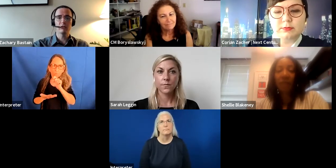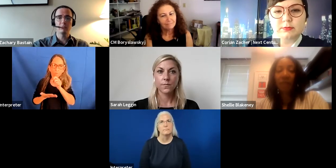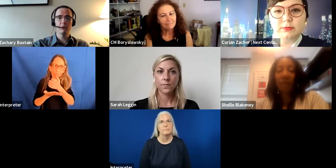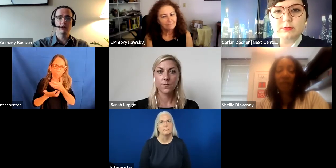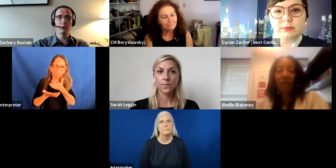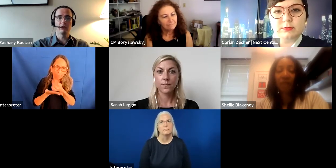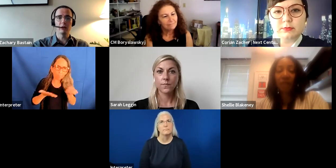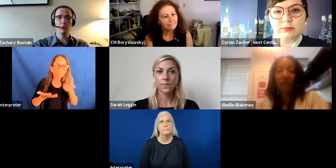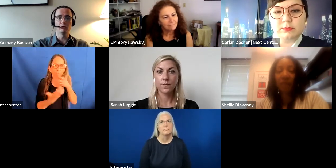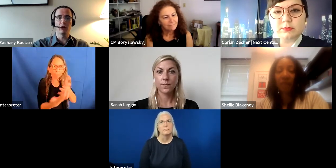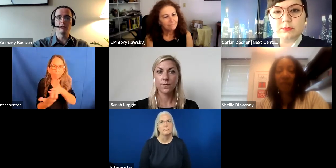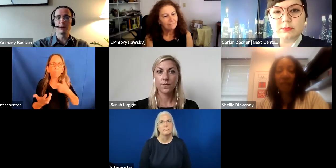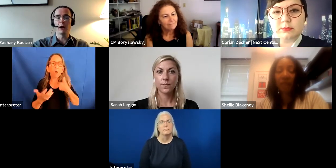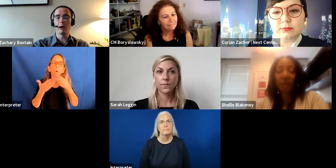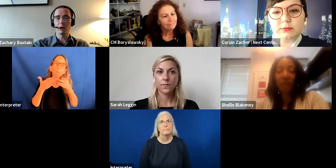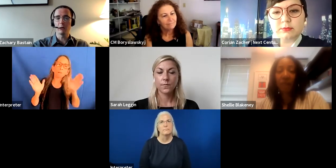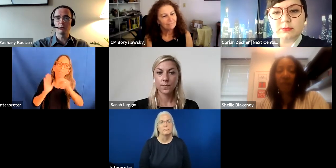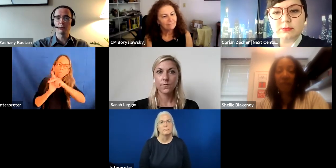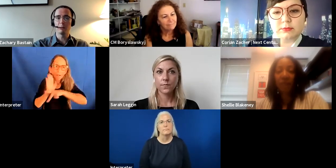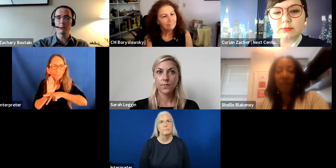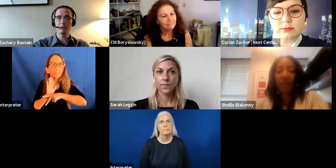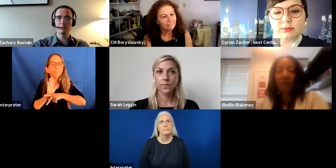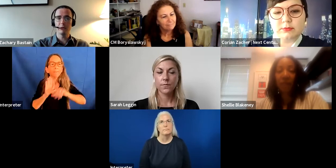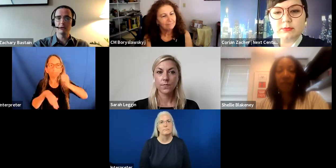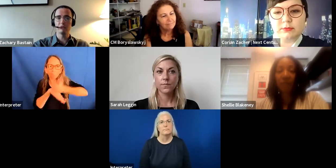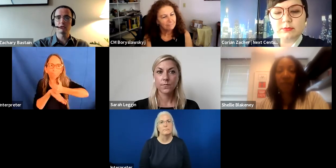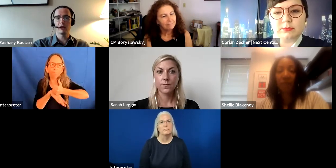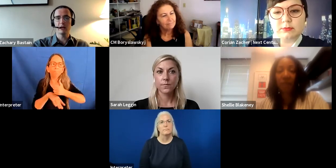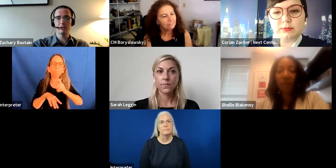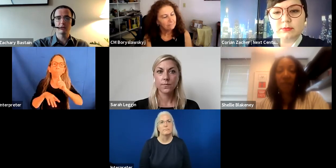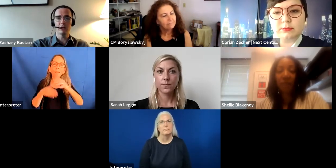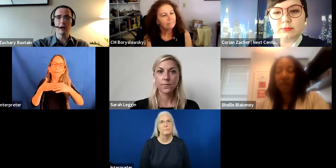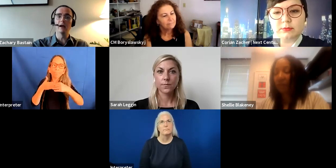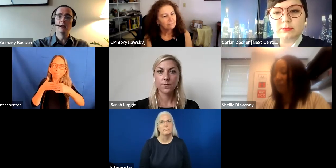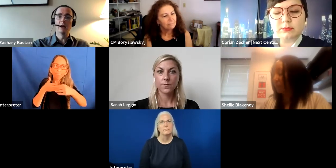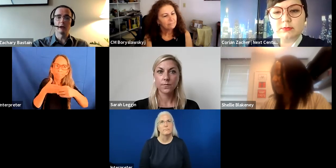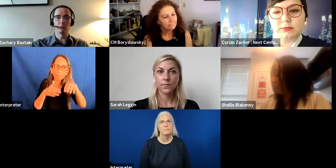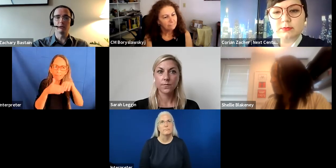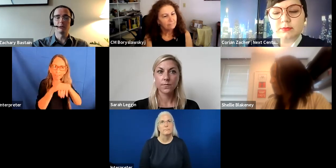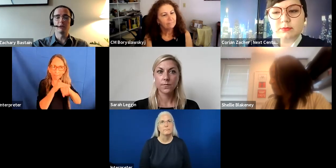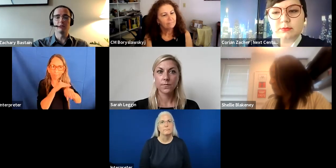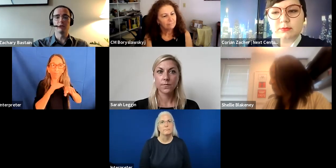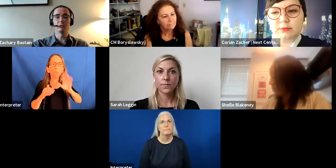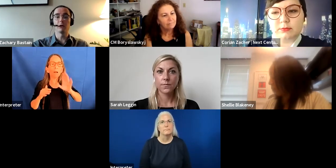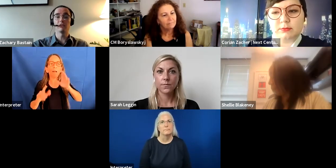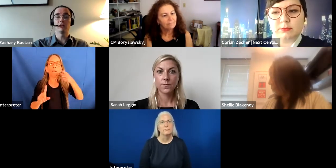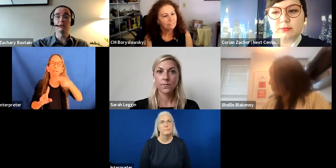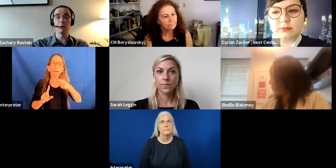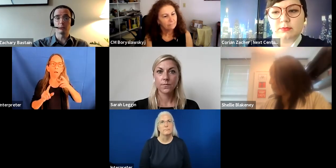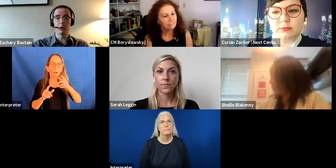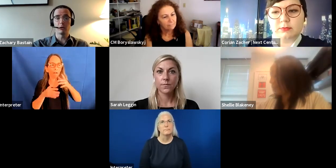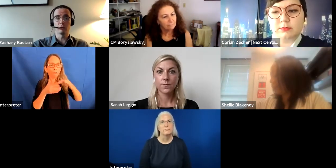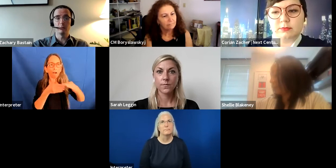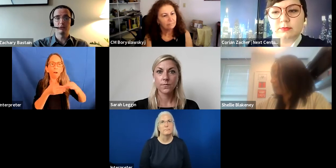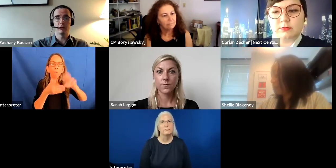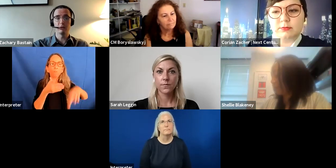on accessibility and we think will drive better outcomes for people with disabilities trying to access the internet, as well as some of the smart cities